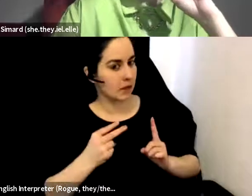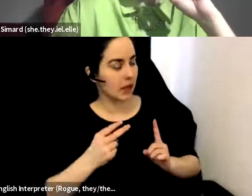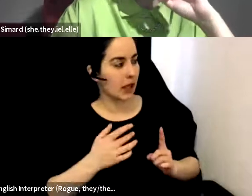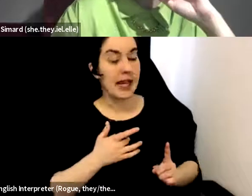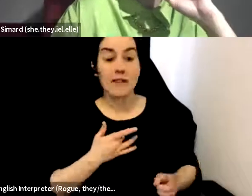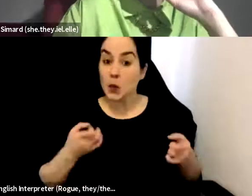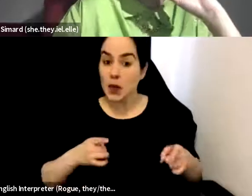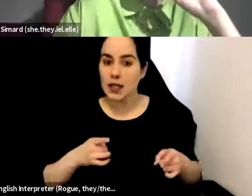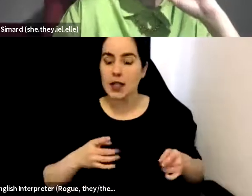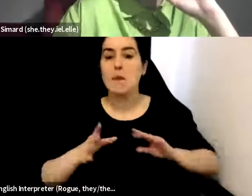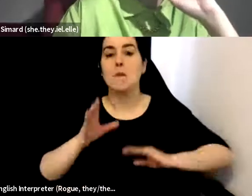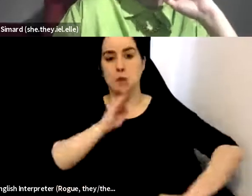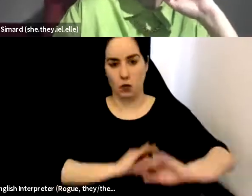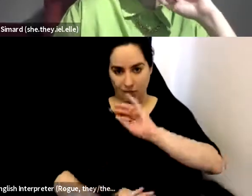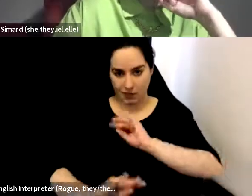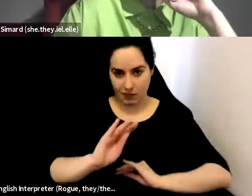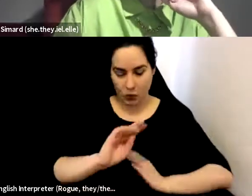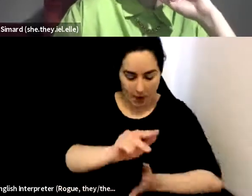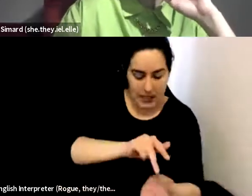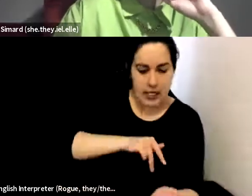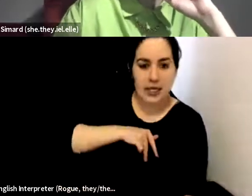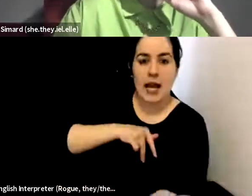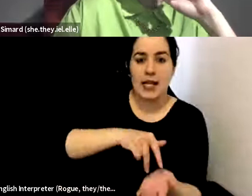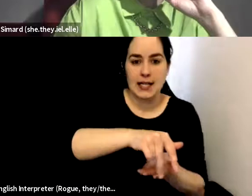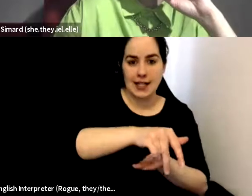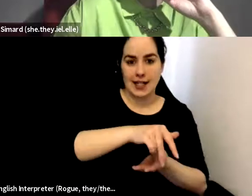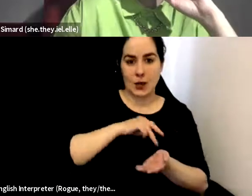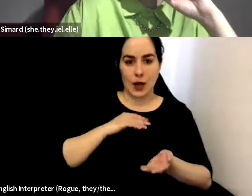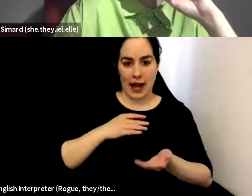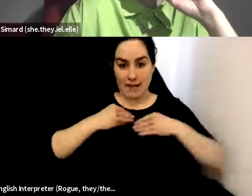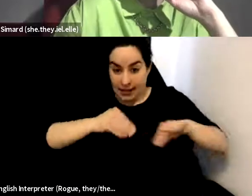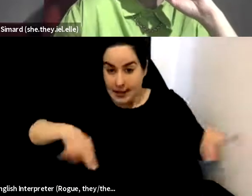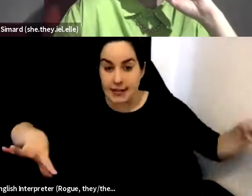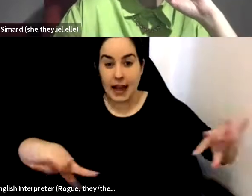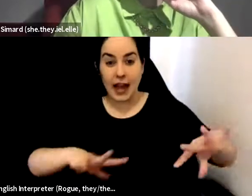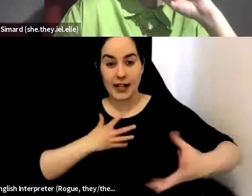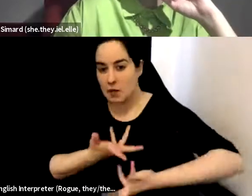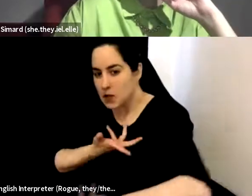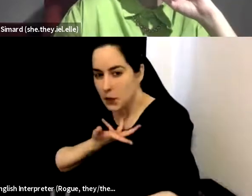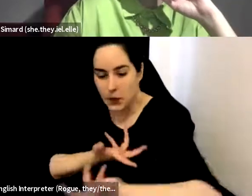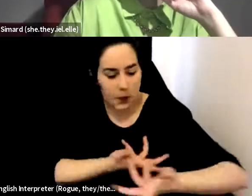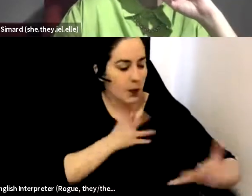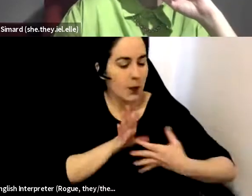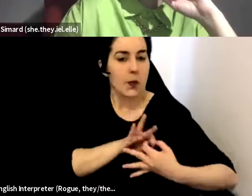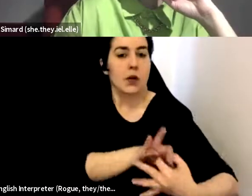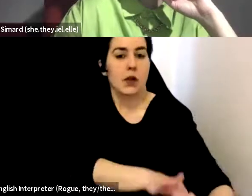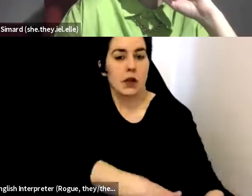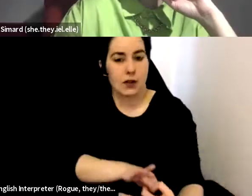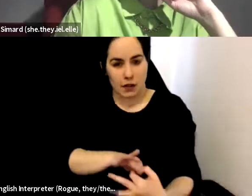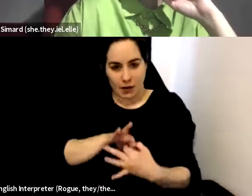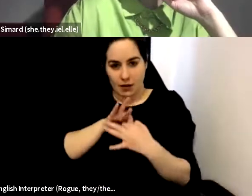when I'm dancing, when I'm interacting with the land around me. I think about the times that